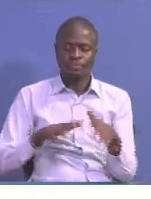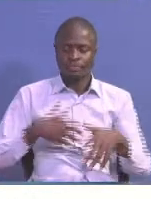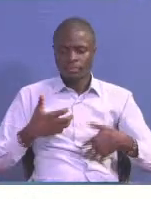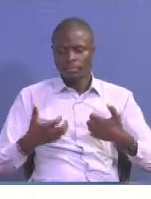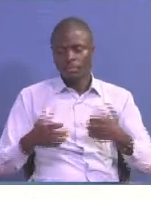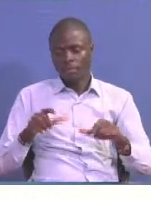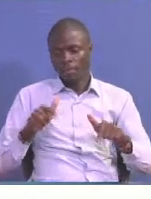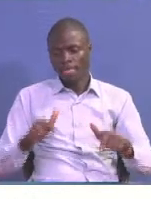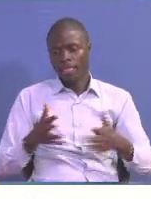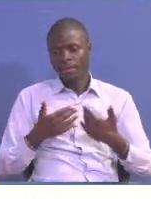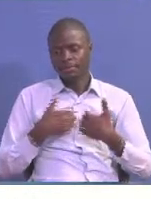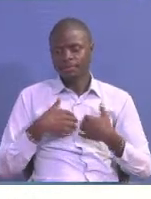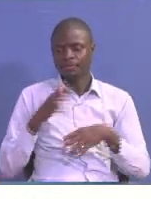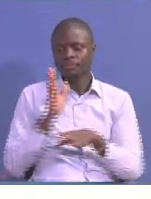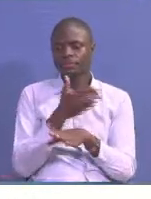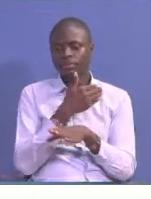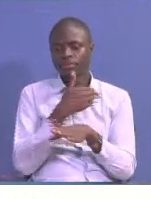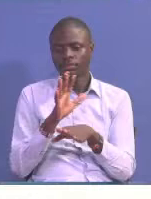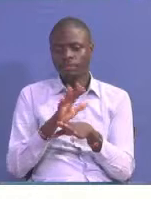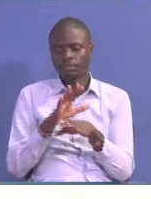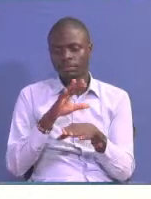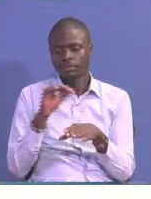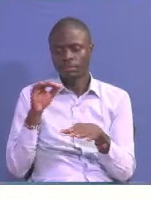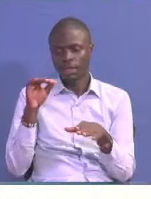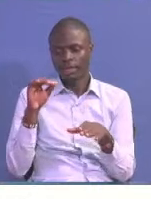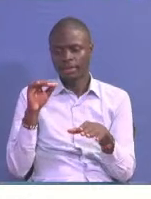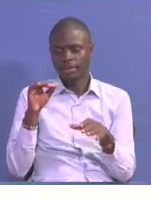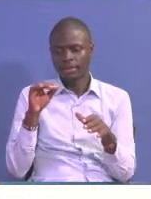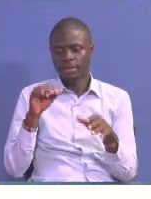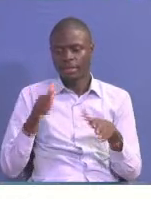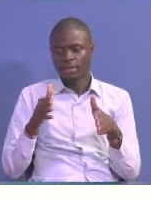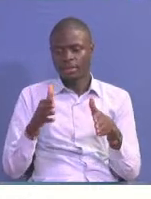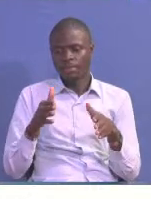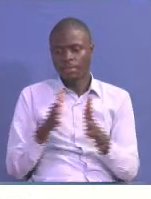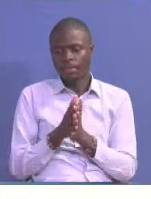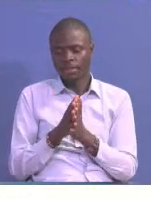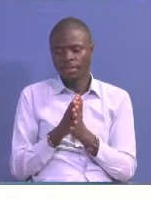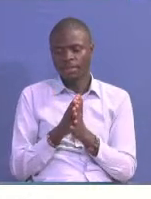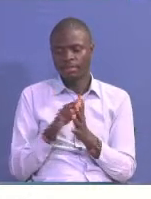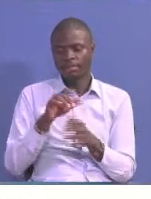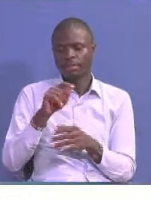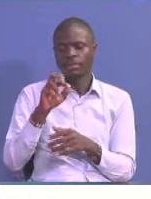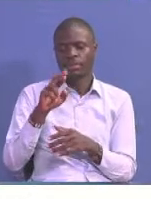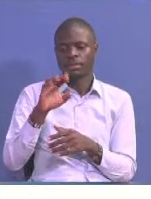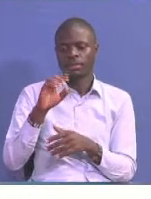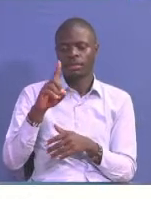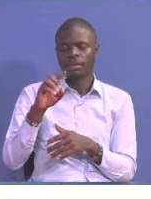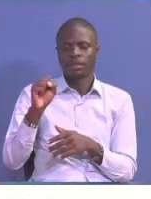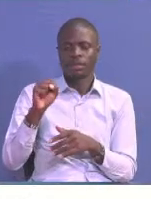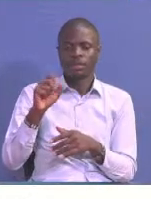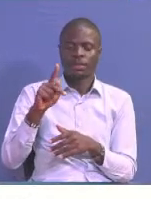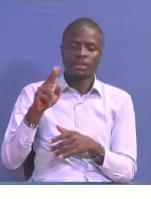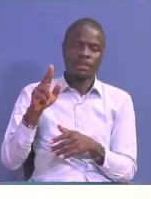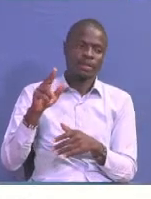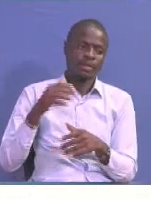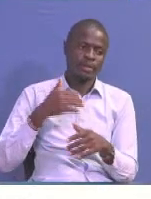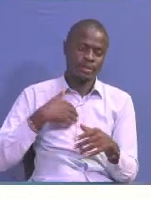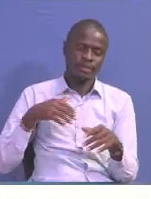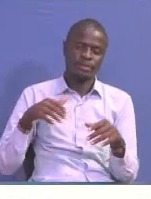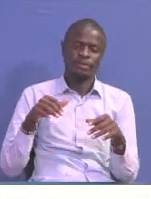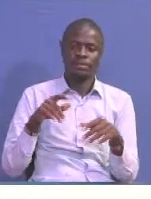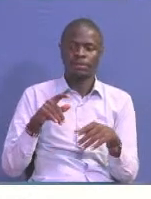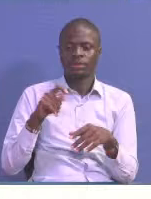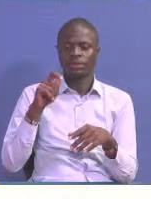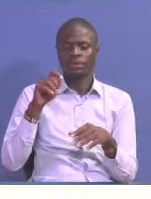the latest banter in terms of music, entertainment, and the latest juice and trends, Kenyatta University Television also has a Top